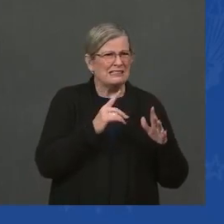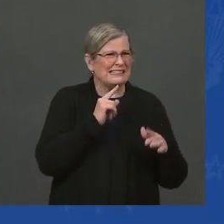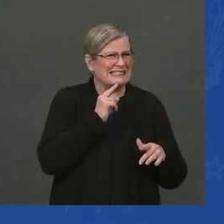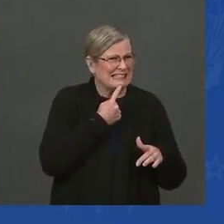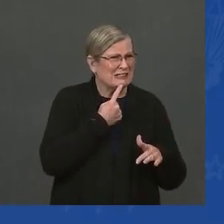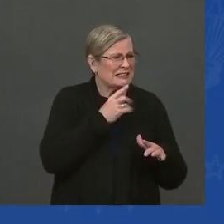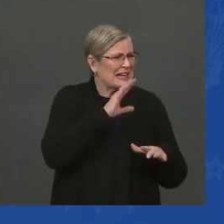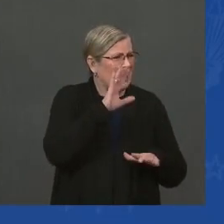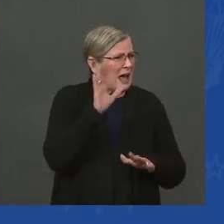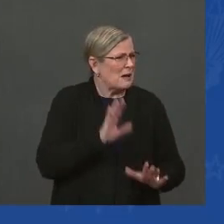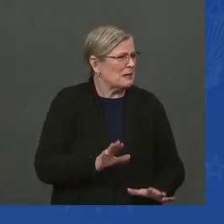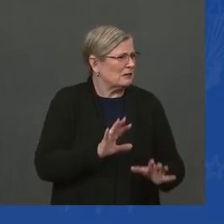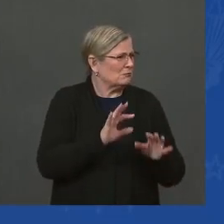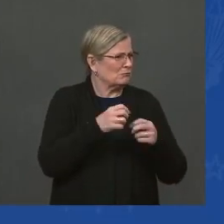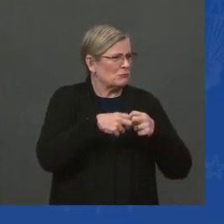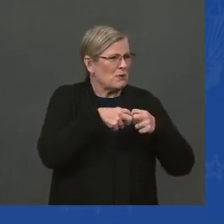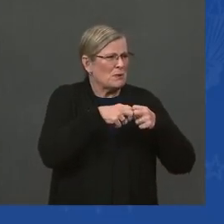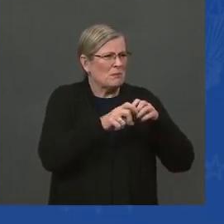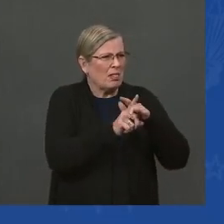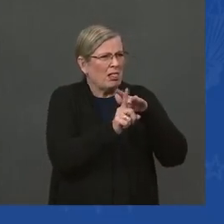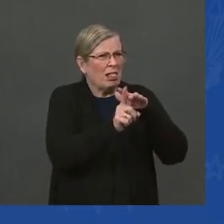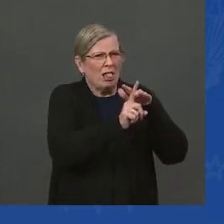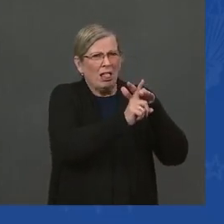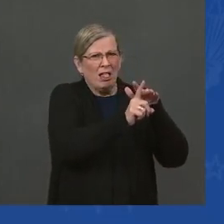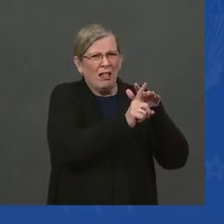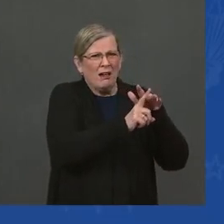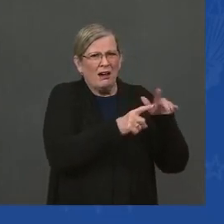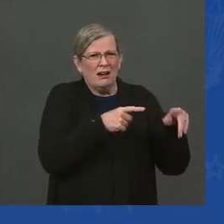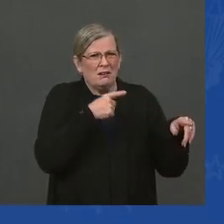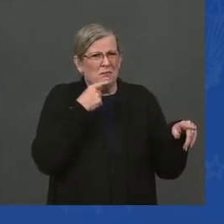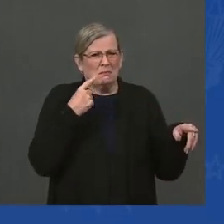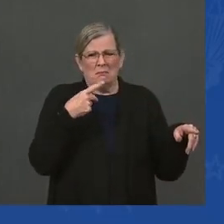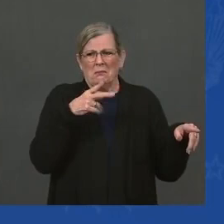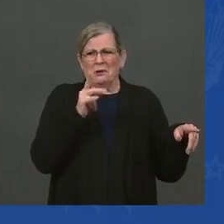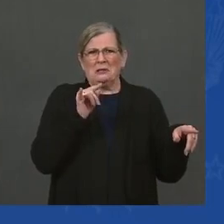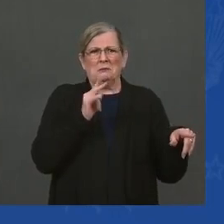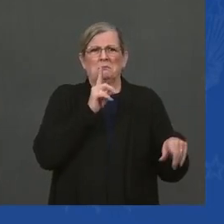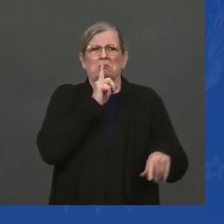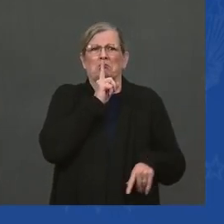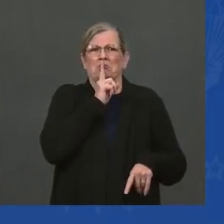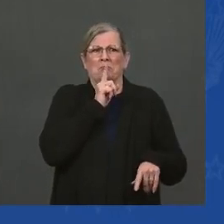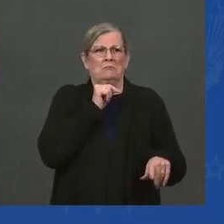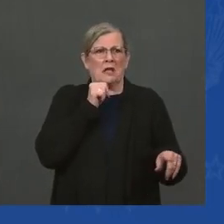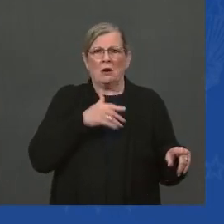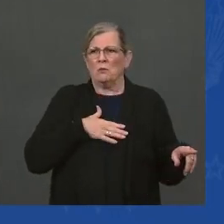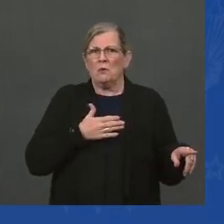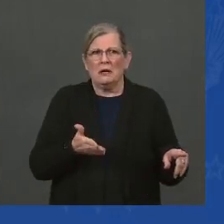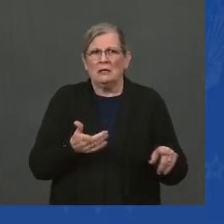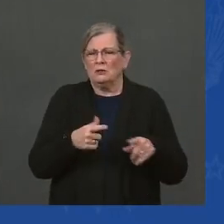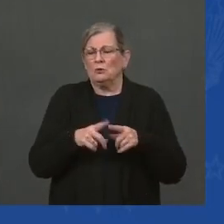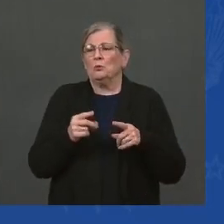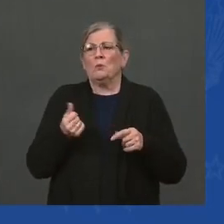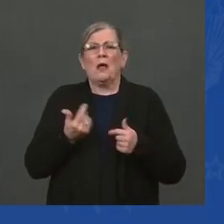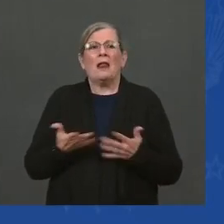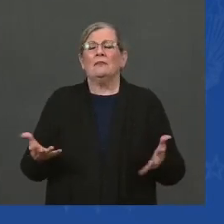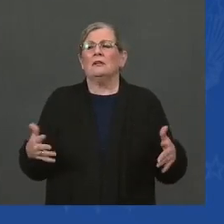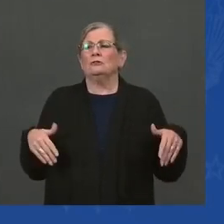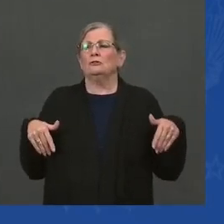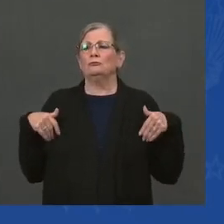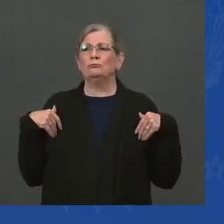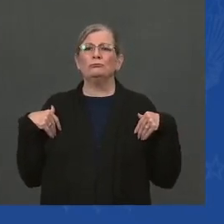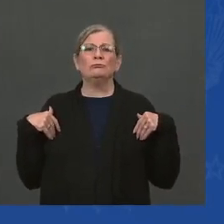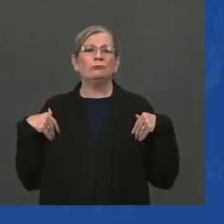he is mum on the willingness to do anything. And so I genuinely believe, and I mean this from the bottom of my